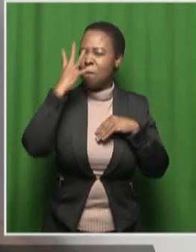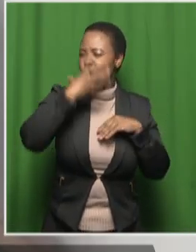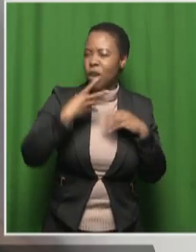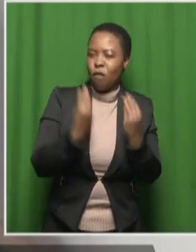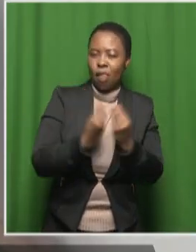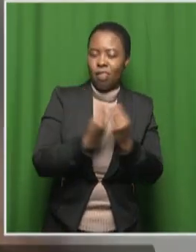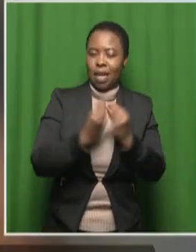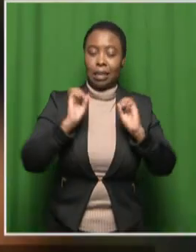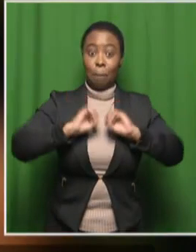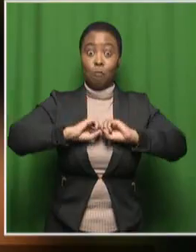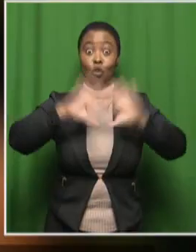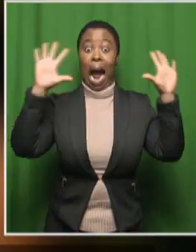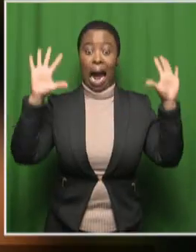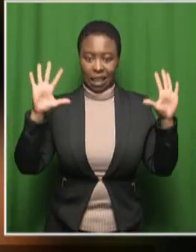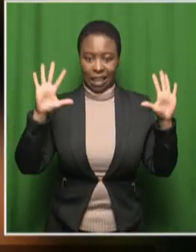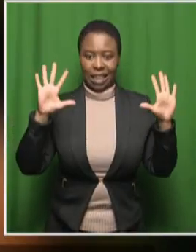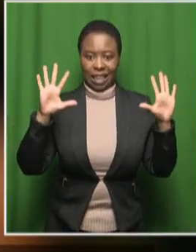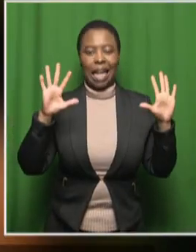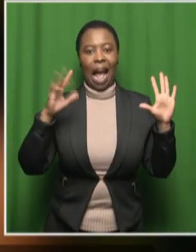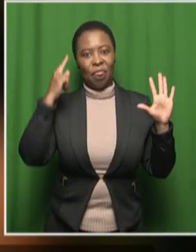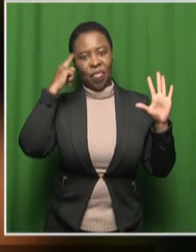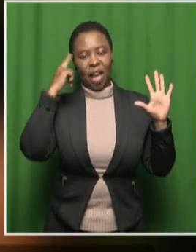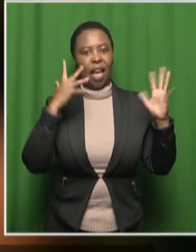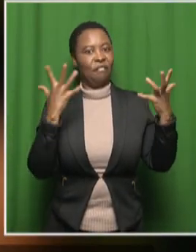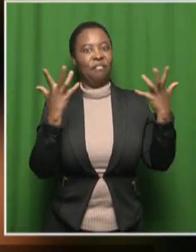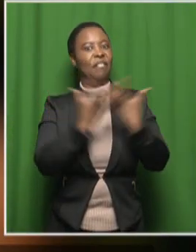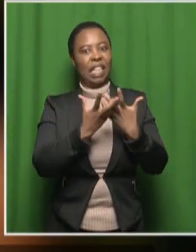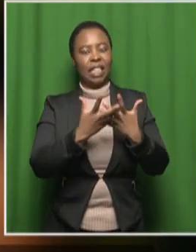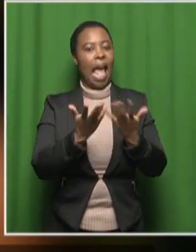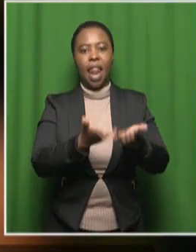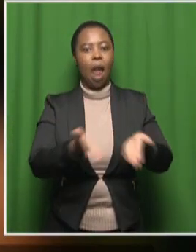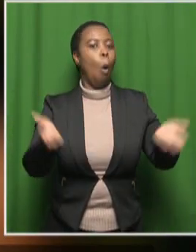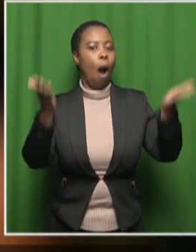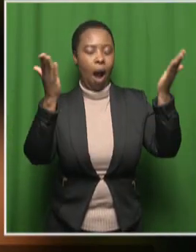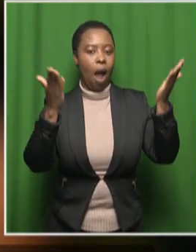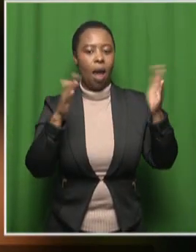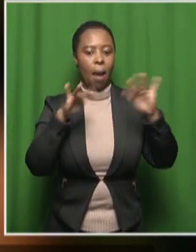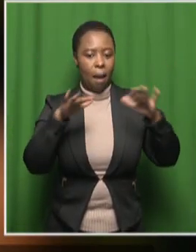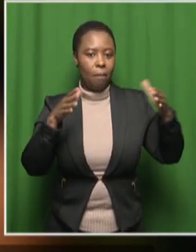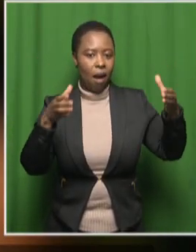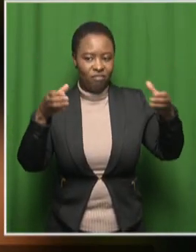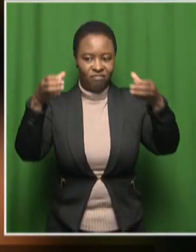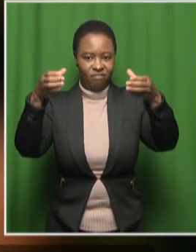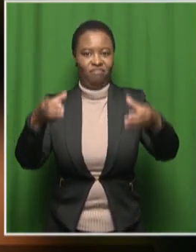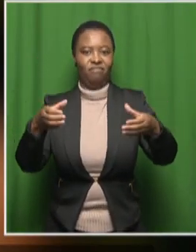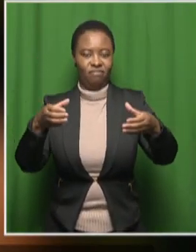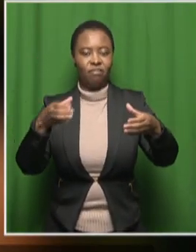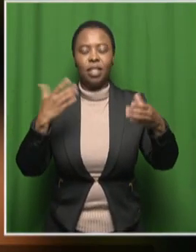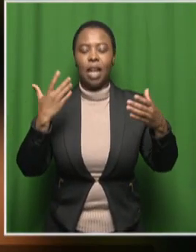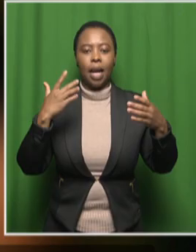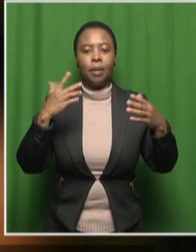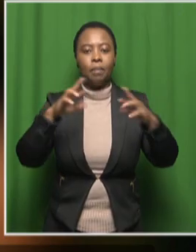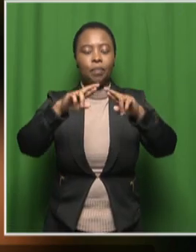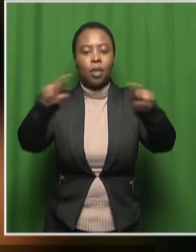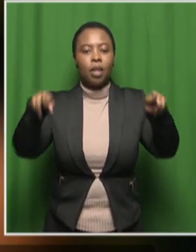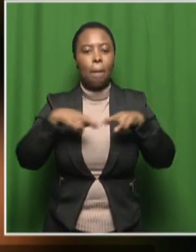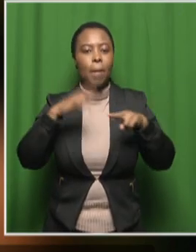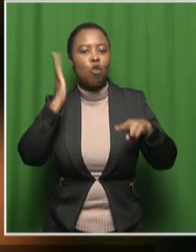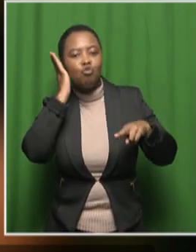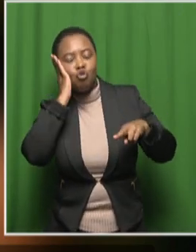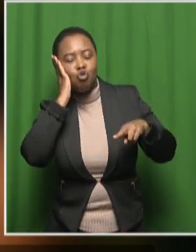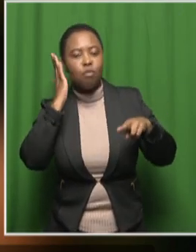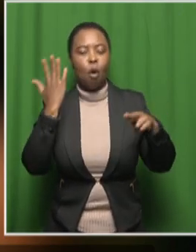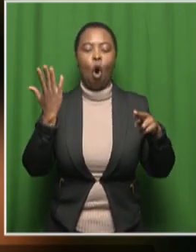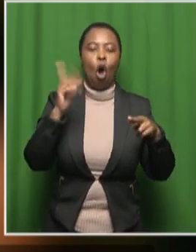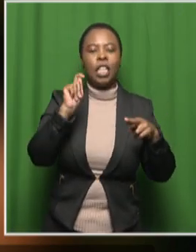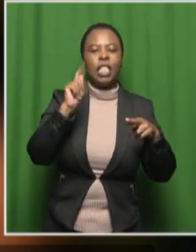bright. I feel like it fits anywhere as it should. So anyone can literally have it in their living room, in their bedrooms. And it's just